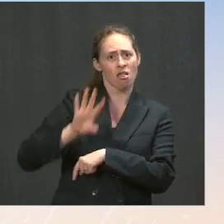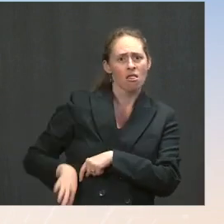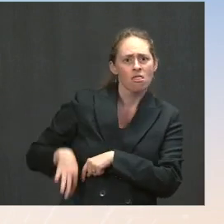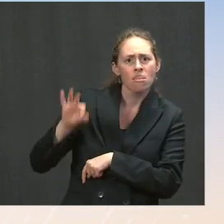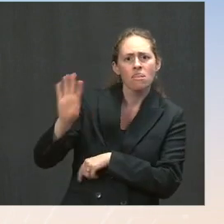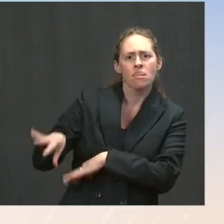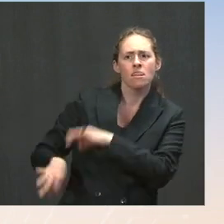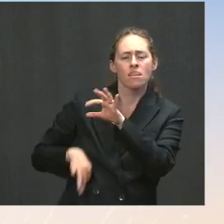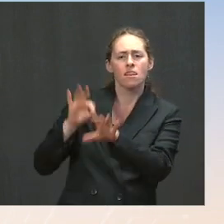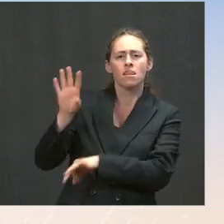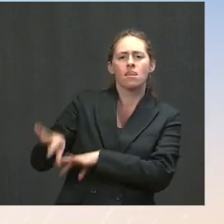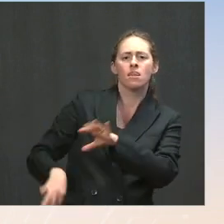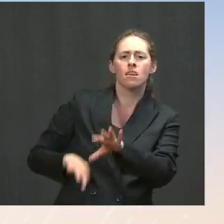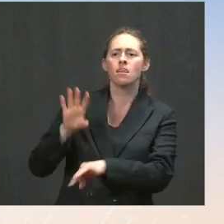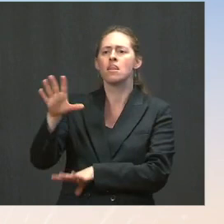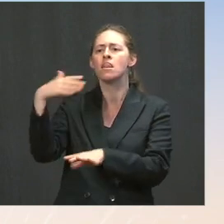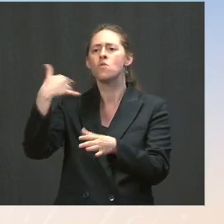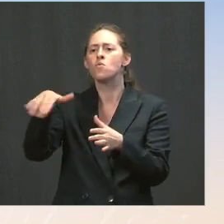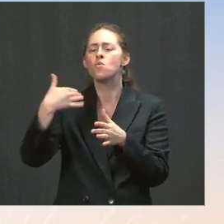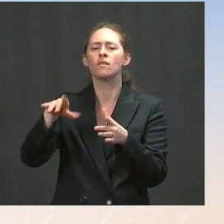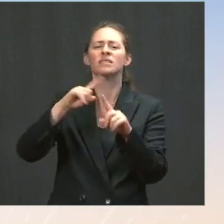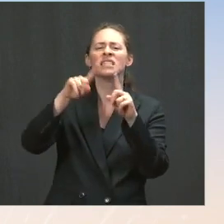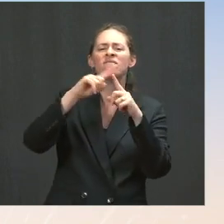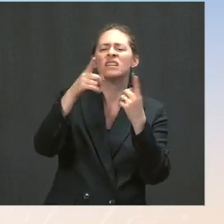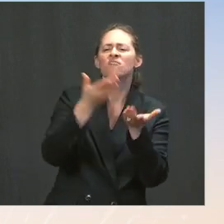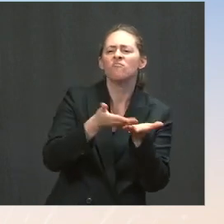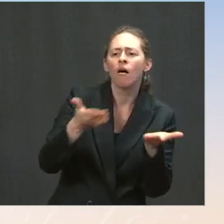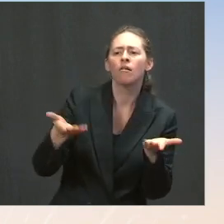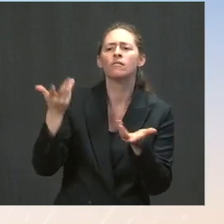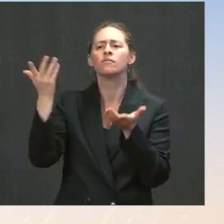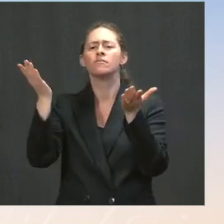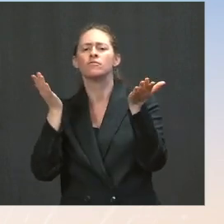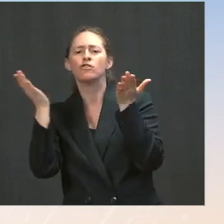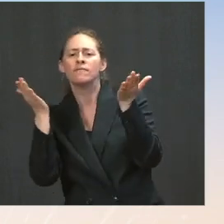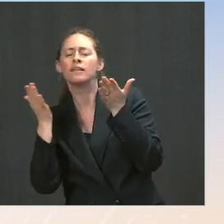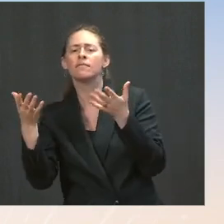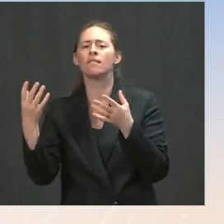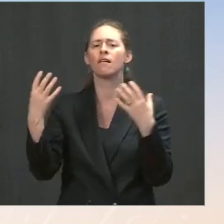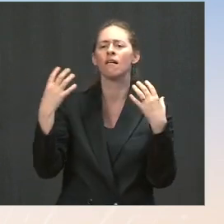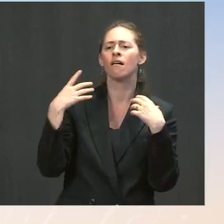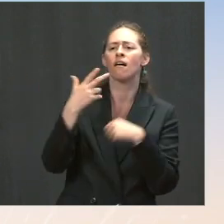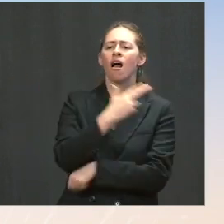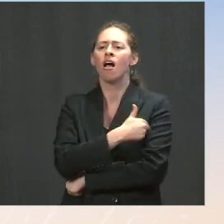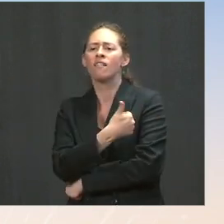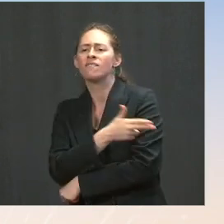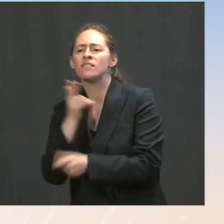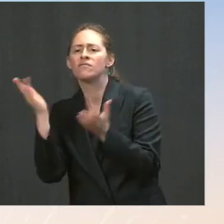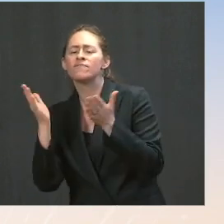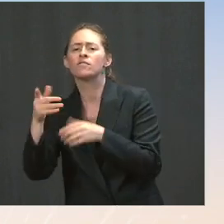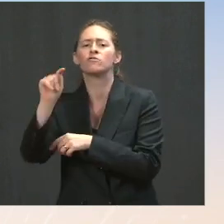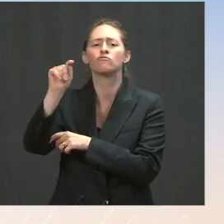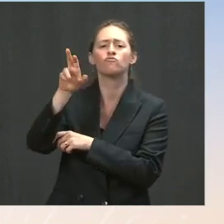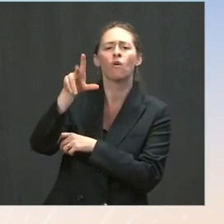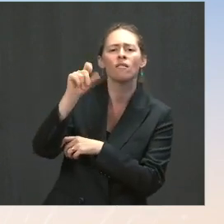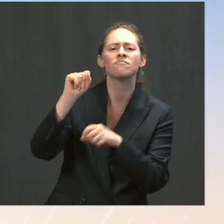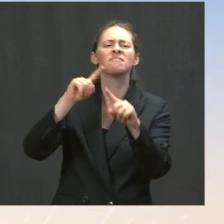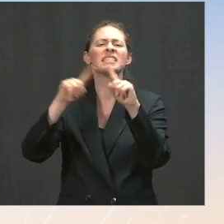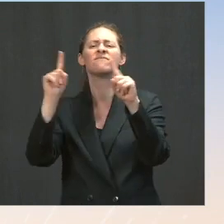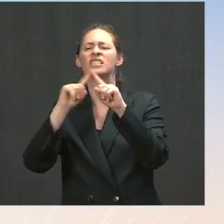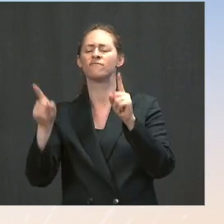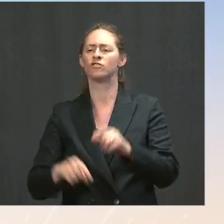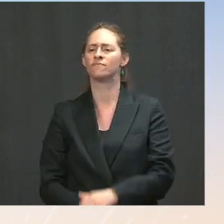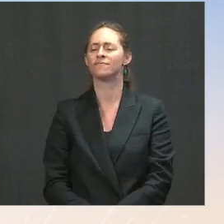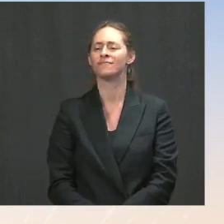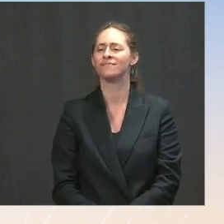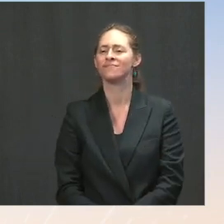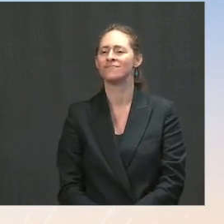such as banking services, hospital care, cars, and trucks. And the proposed merger, as the Justice Department explained in its complaint, was a clear